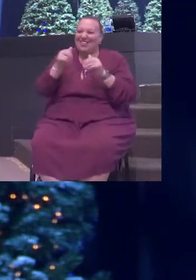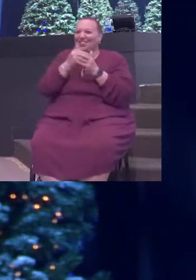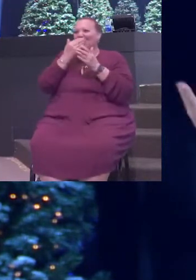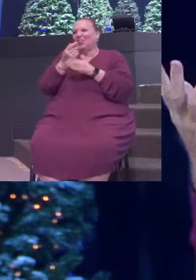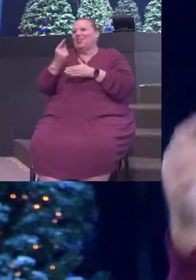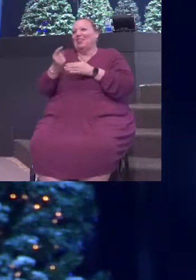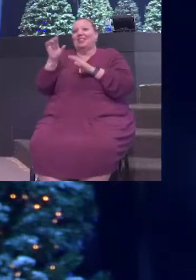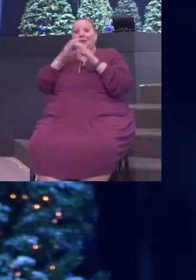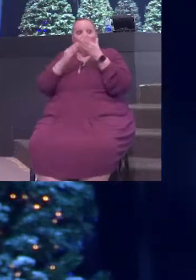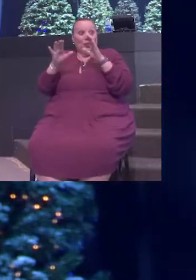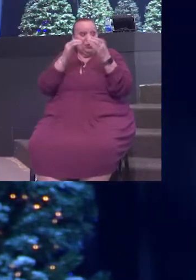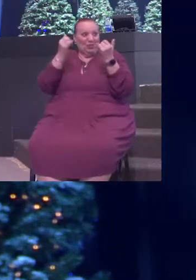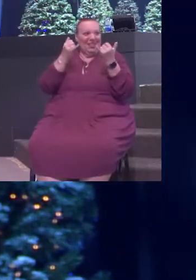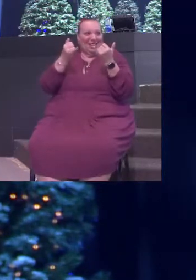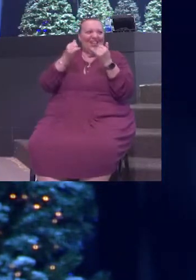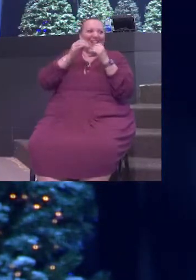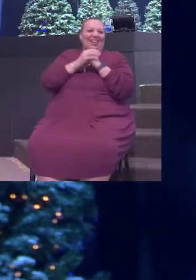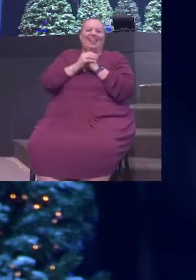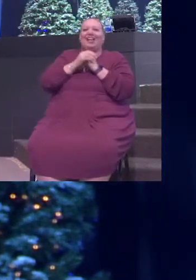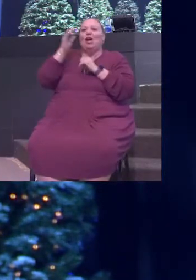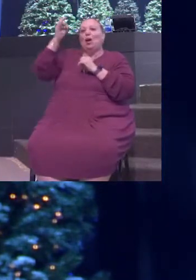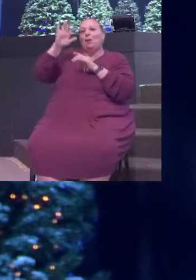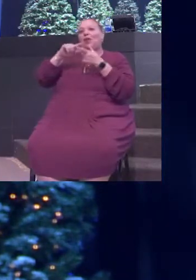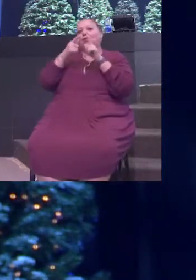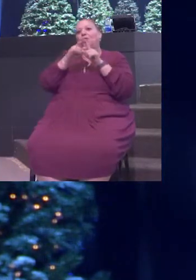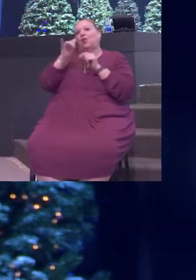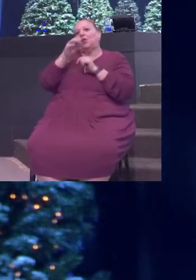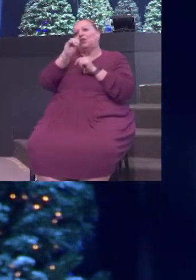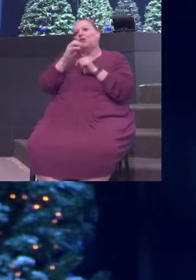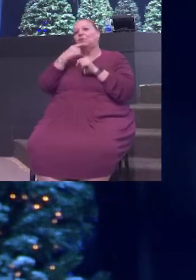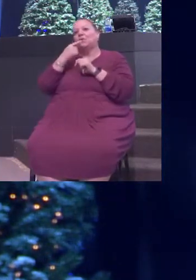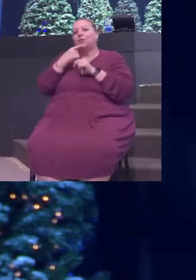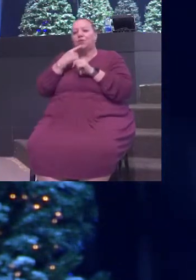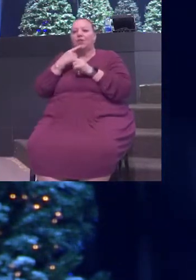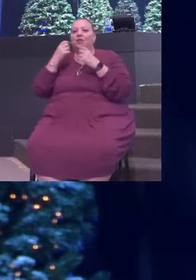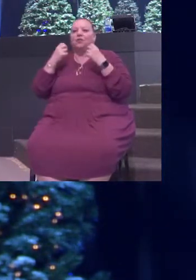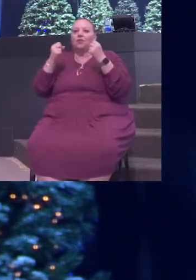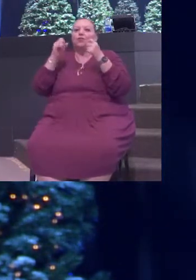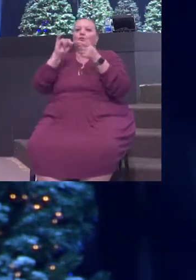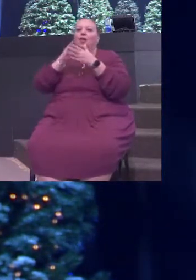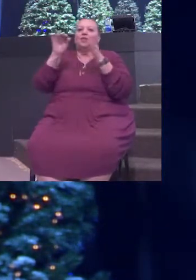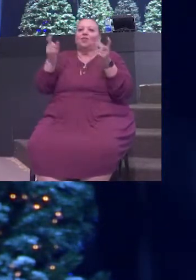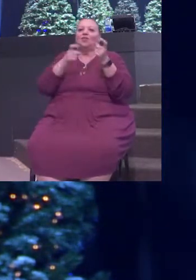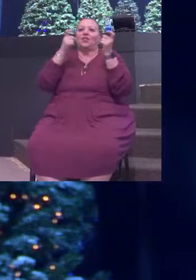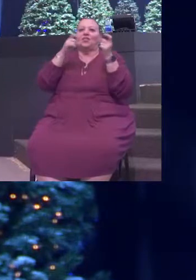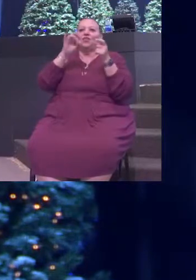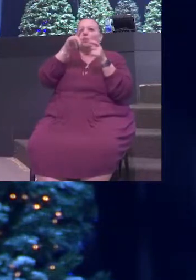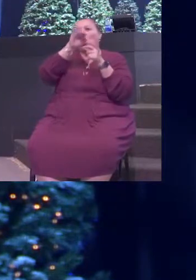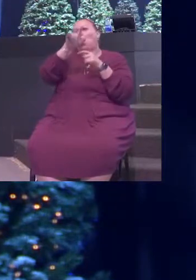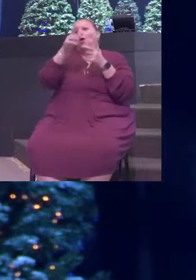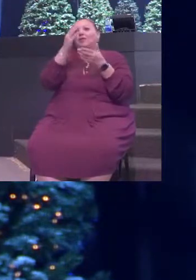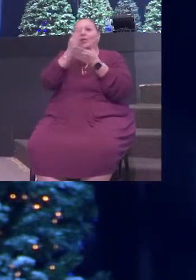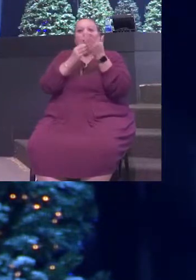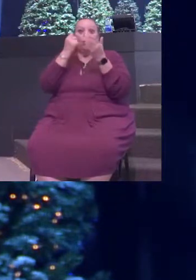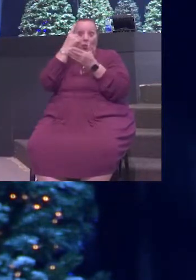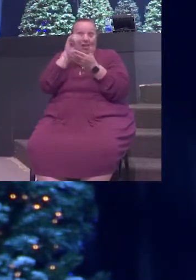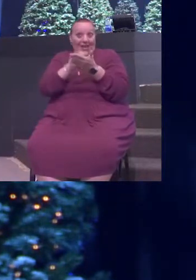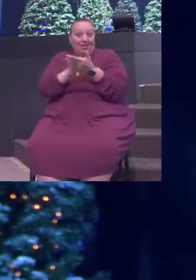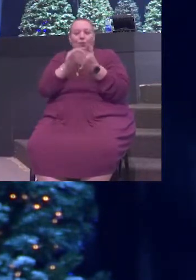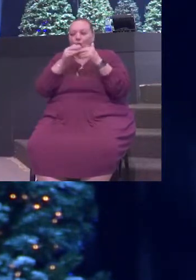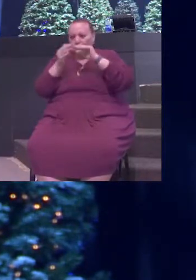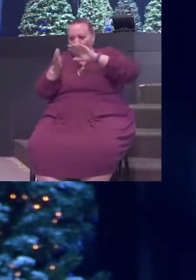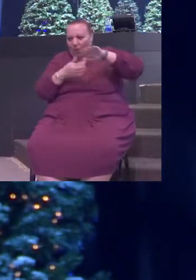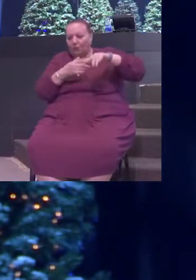one. Some of you are going to do that. And a pastor friend, Jim Book, said feats of strength and Festivus pole. Some of you get that, some of you won't, but we'll just move